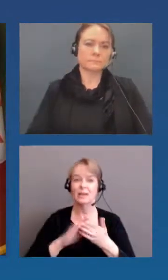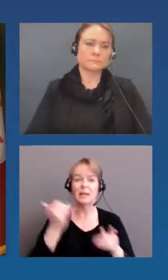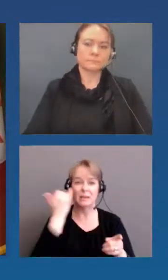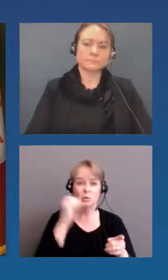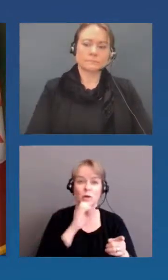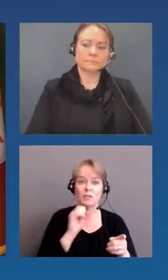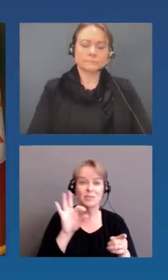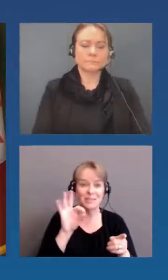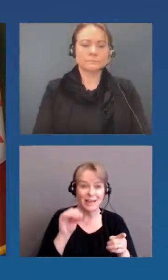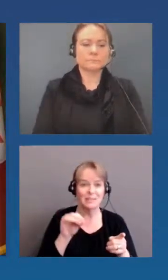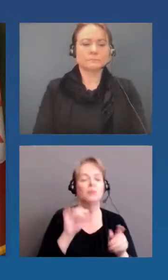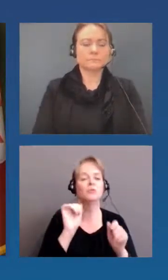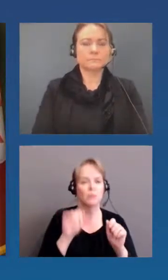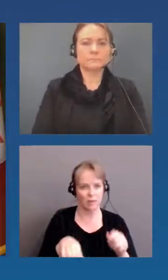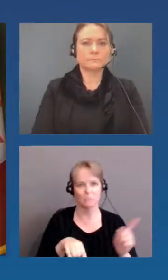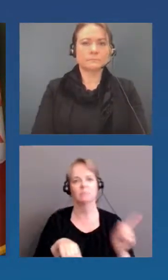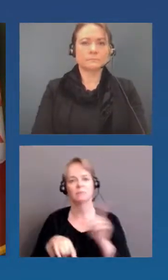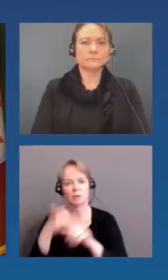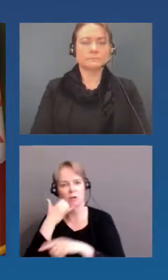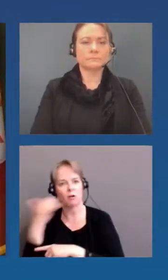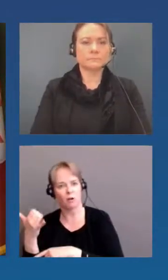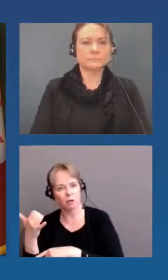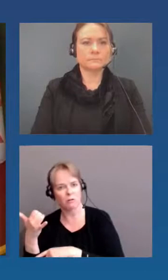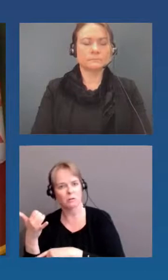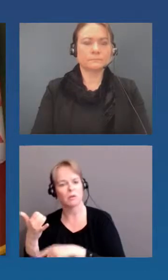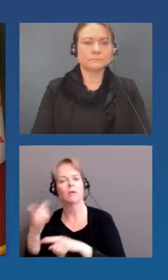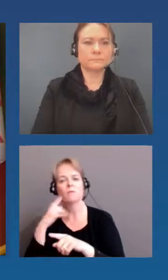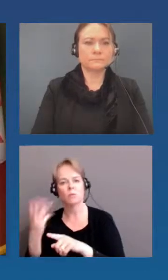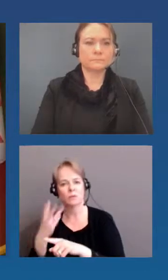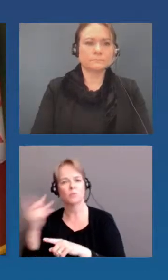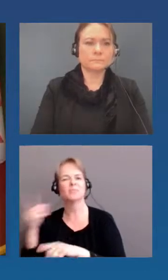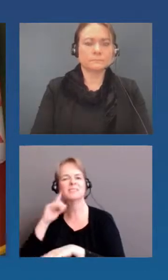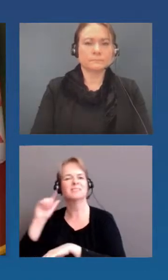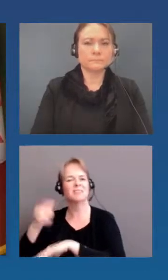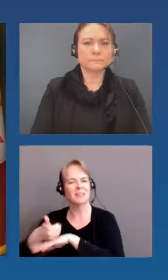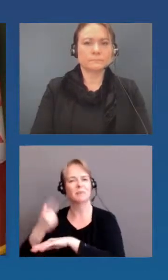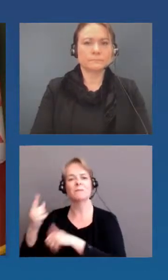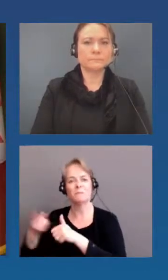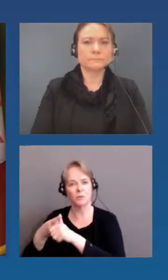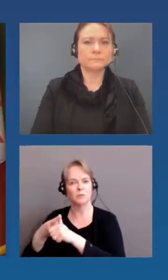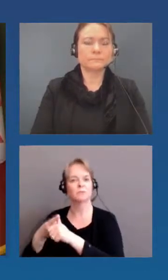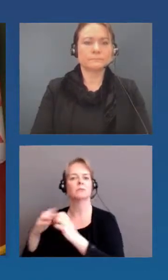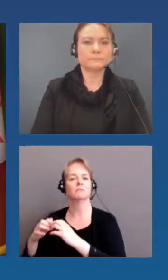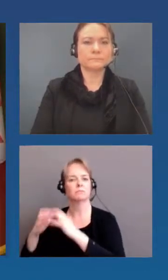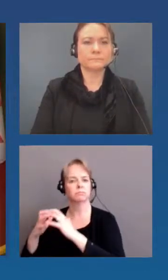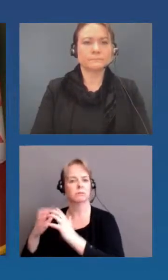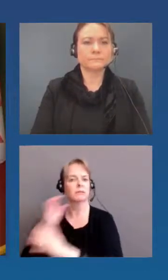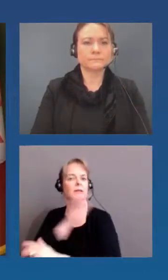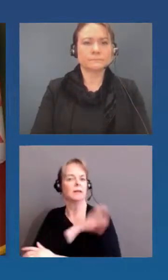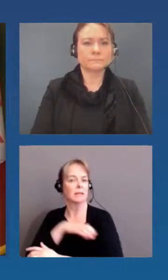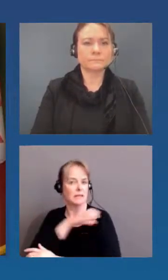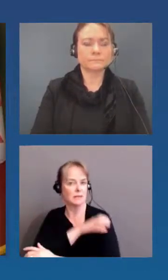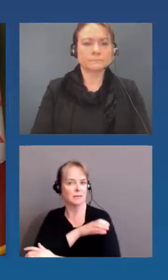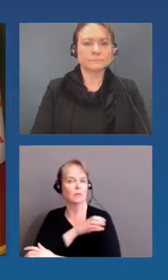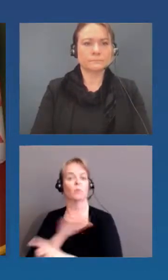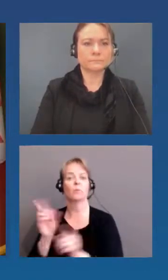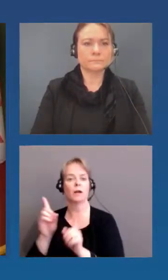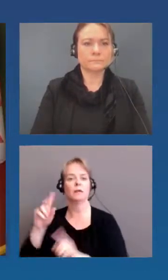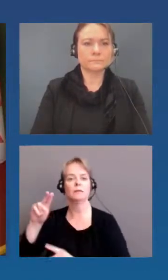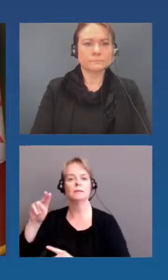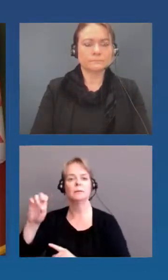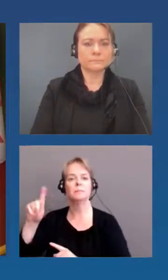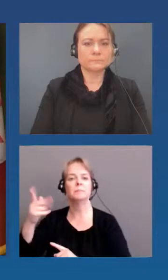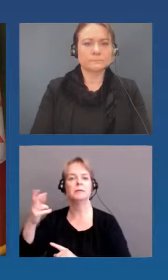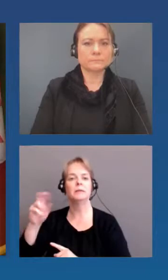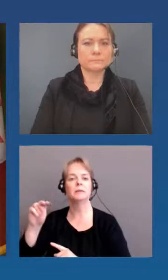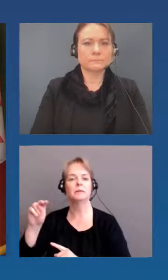the first mass vaccination site we're setting up just for them at the Nepean Sportsplex. So it is extremely important, if you're not 90